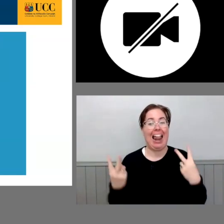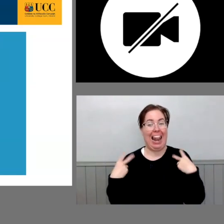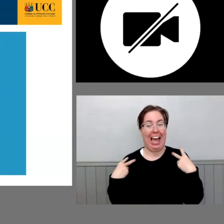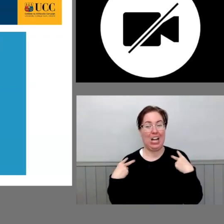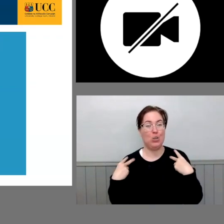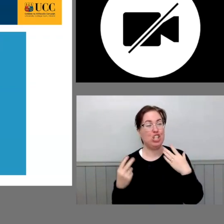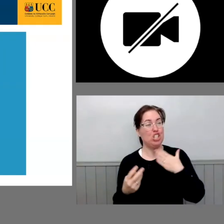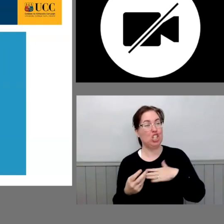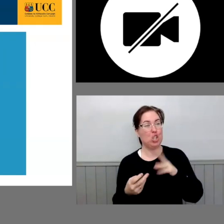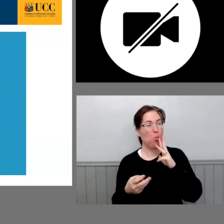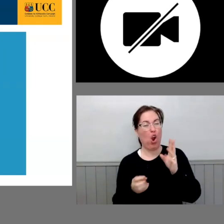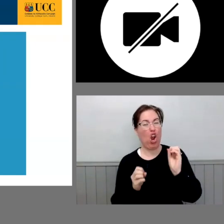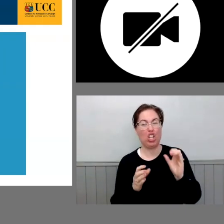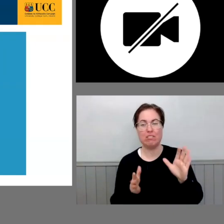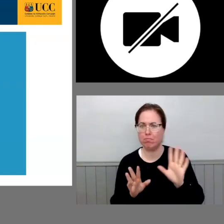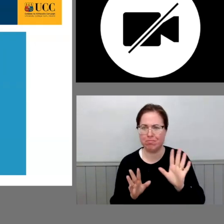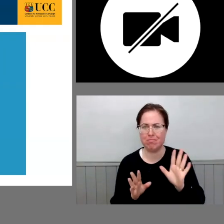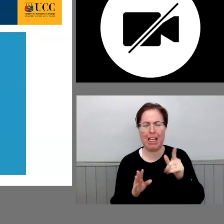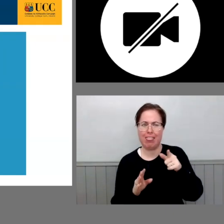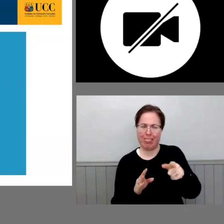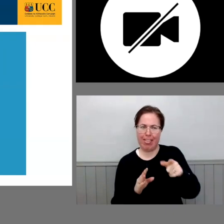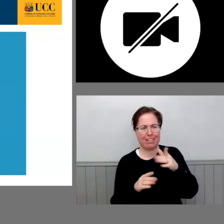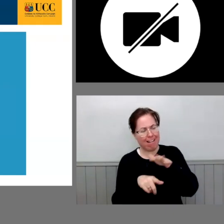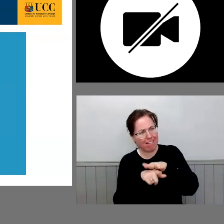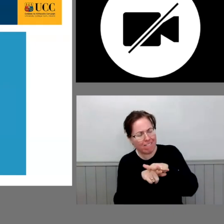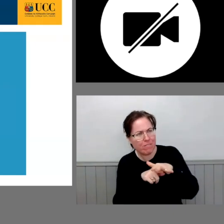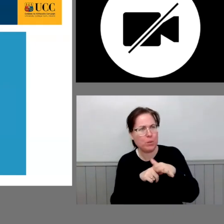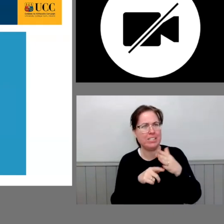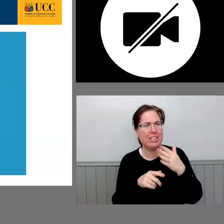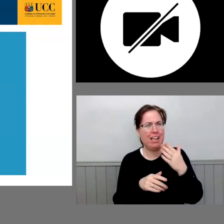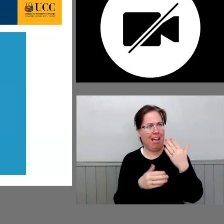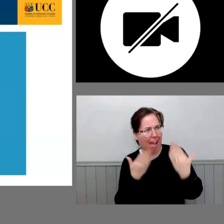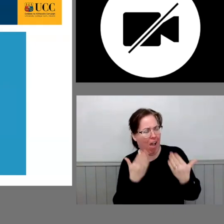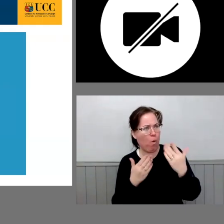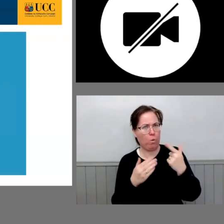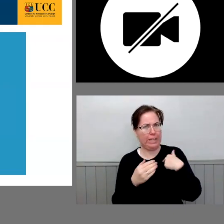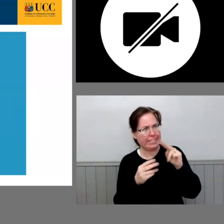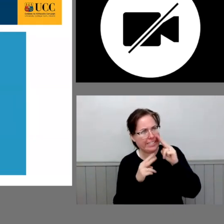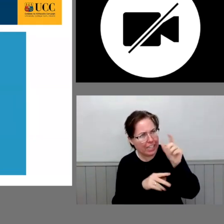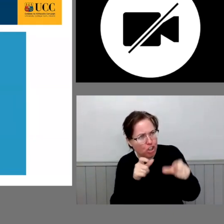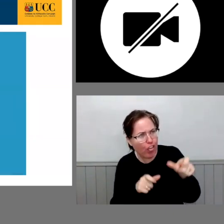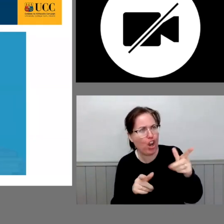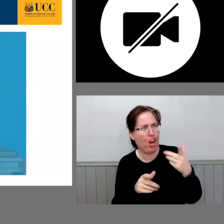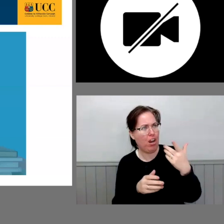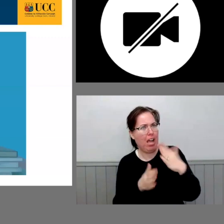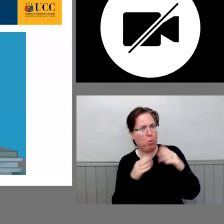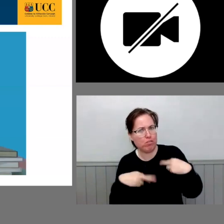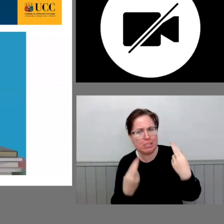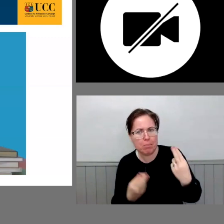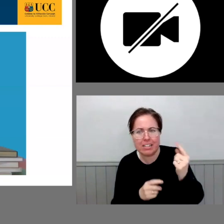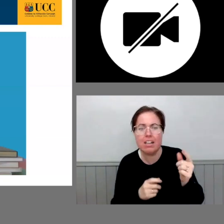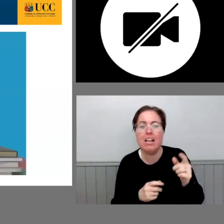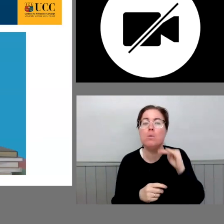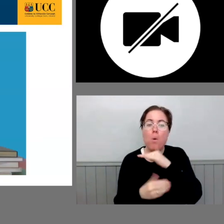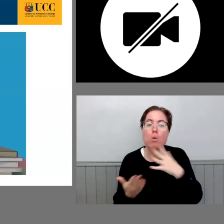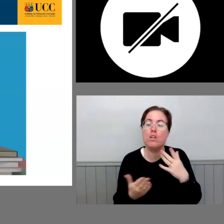words. It reflects how we see and respect each other. What matters most is listening to people and using